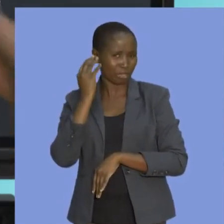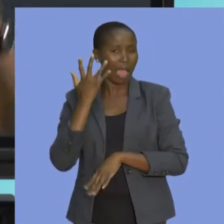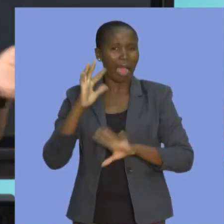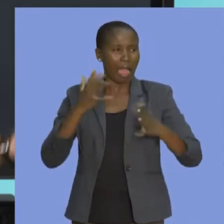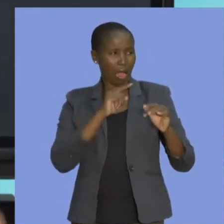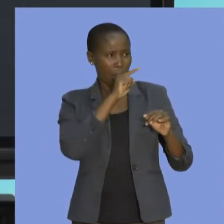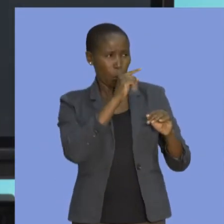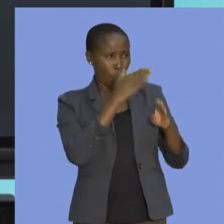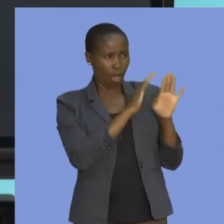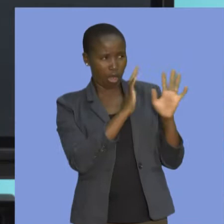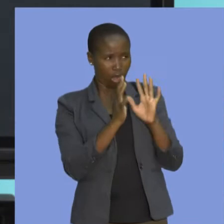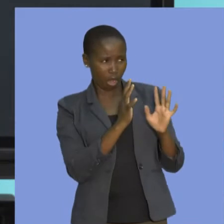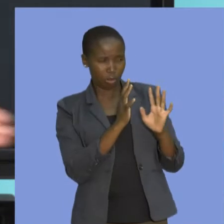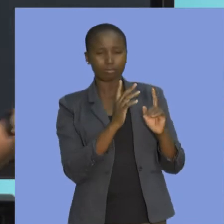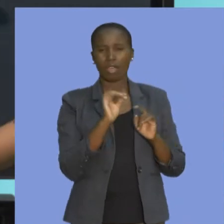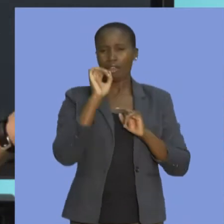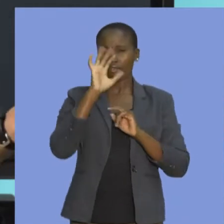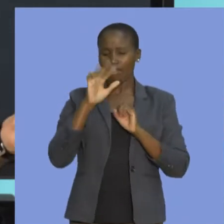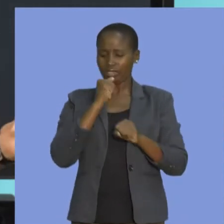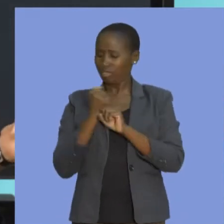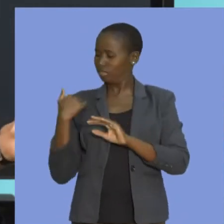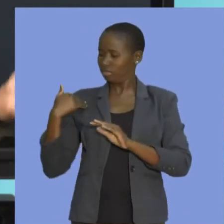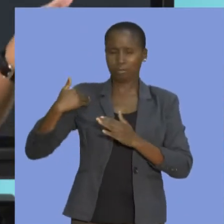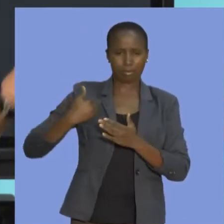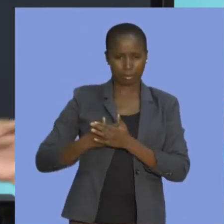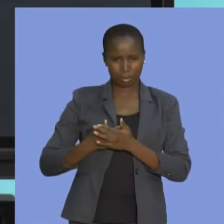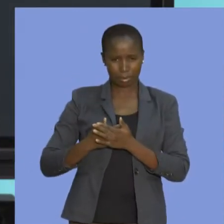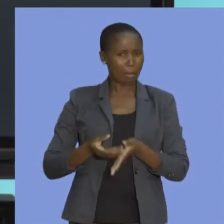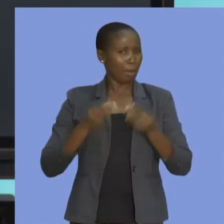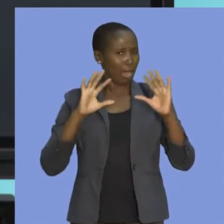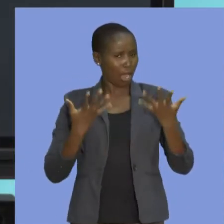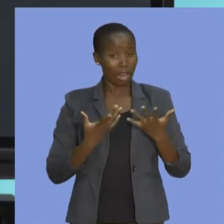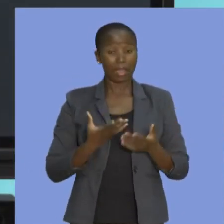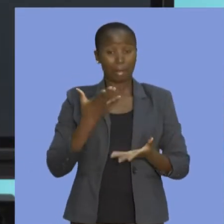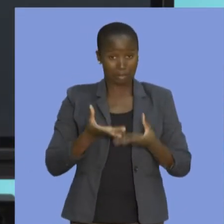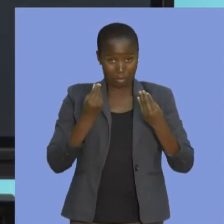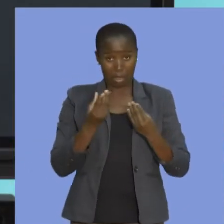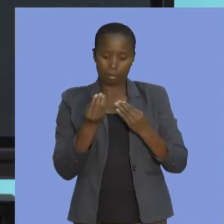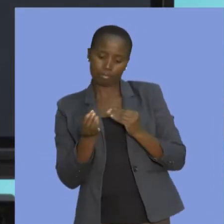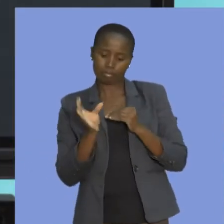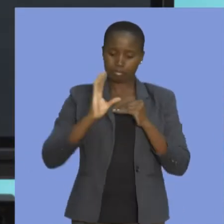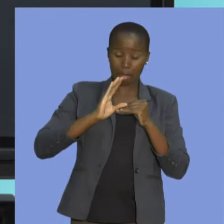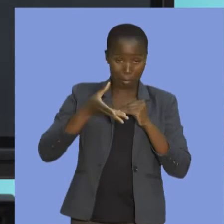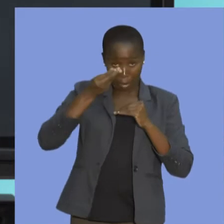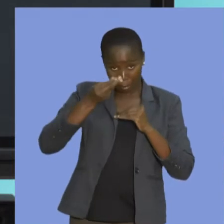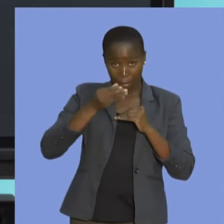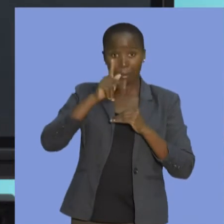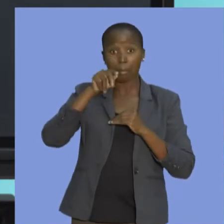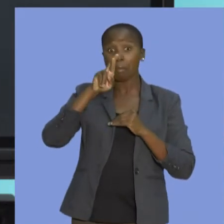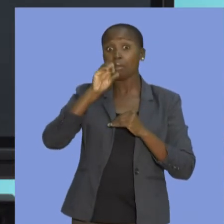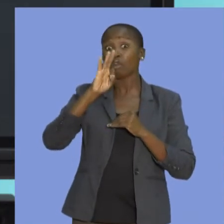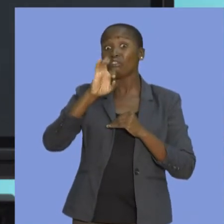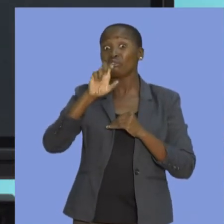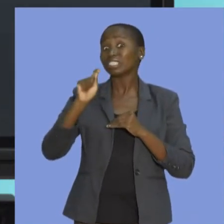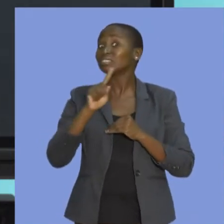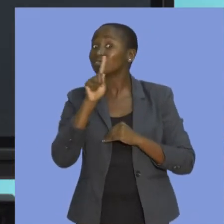the past 5 years return in terms of profit? Something like that. So we really need data